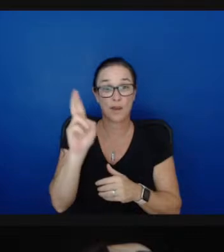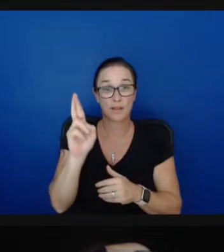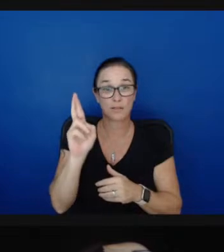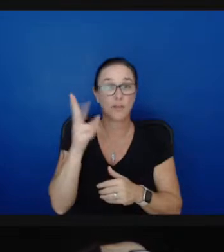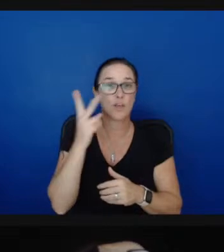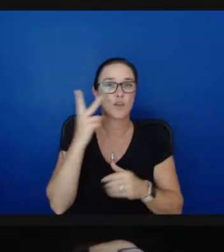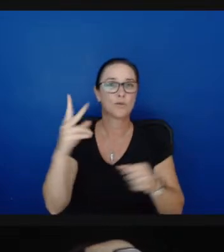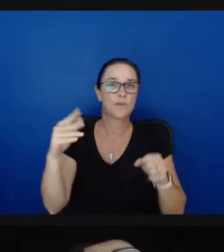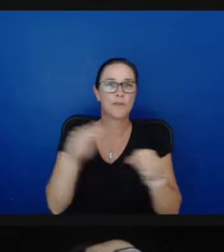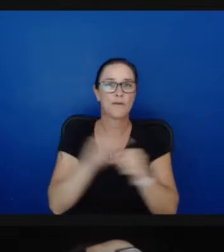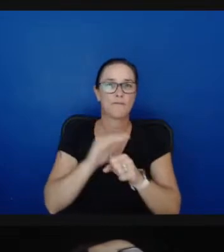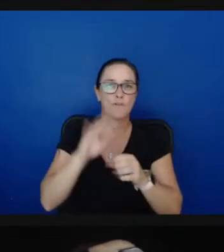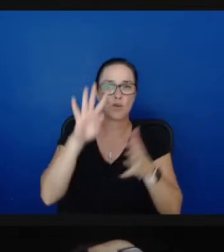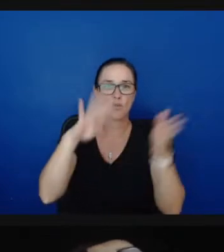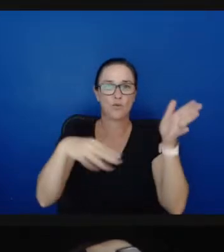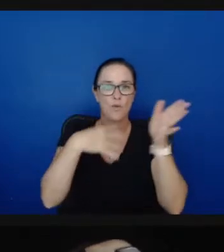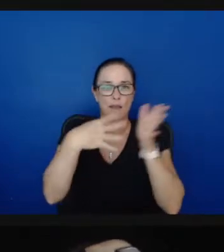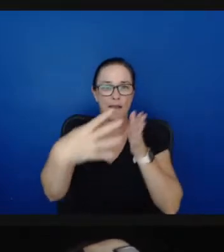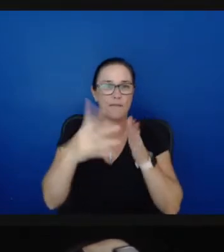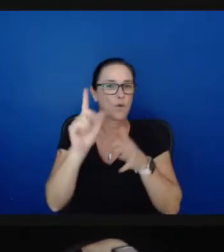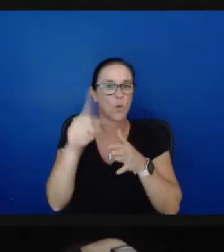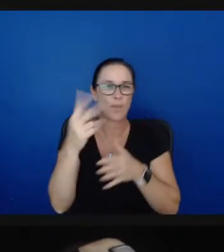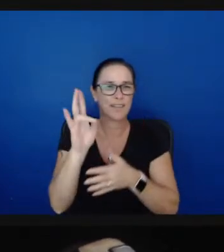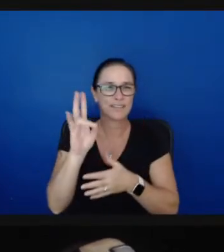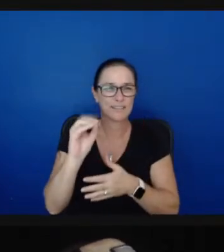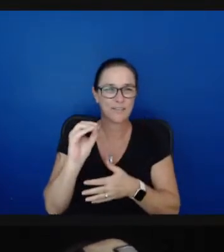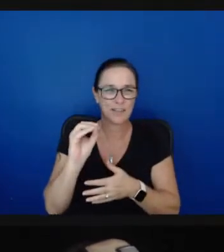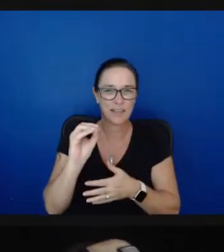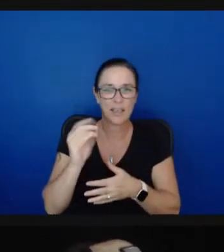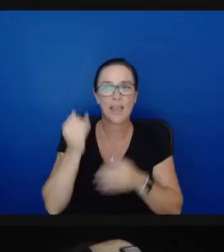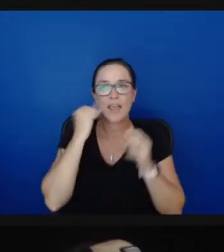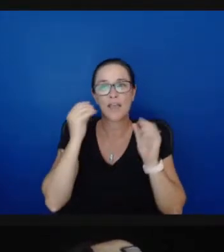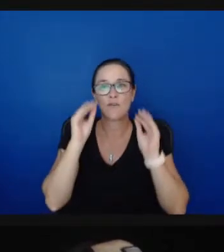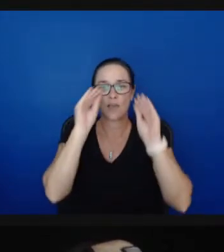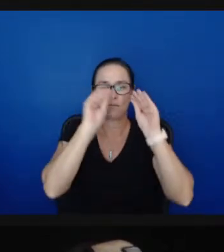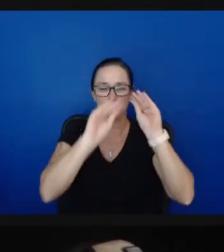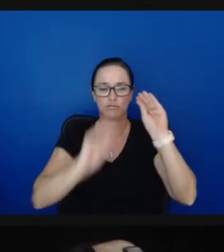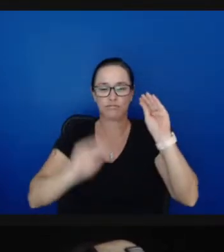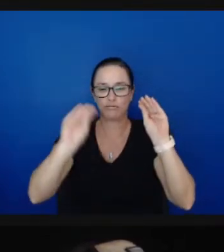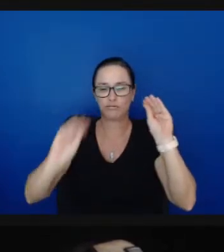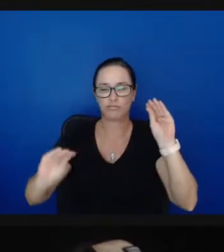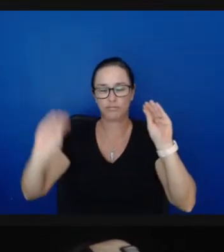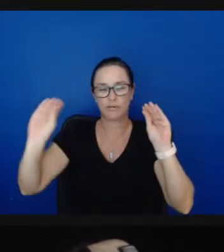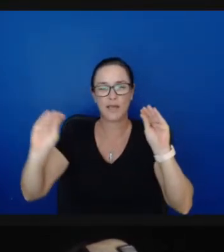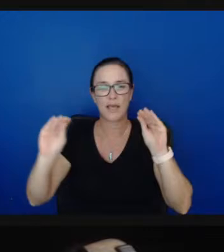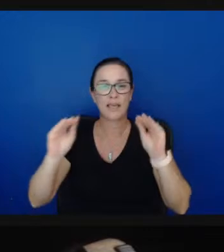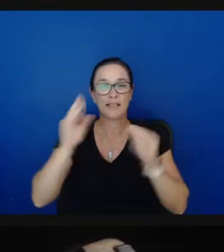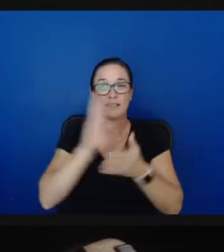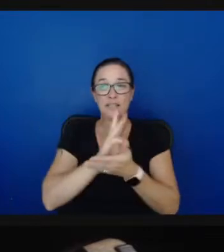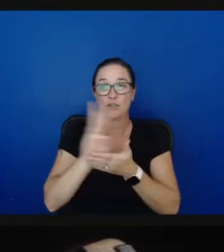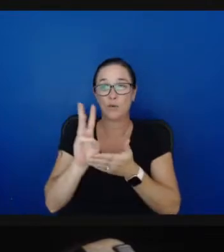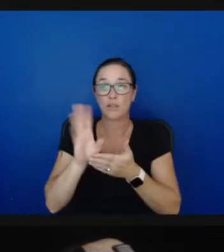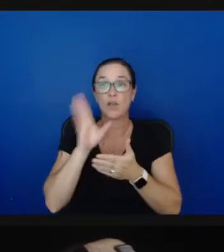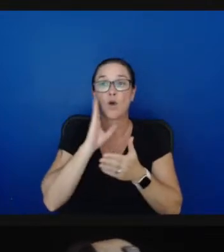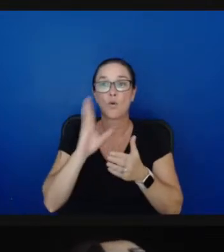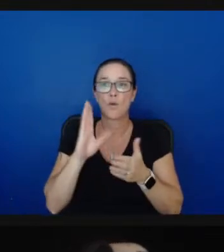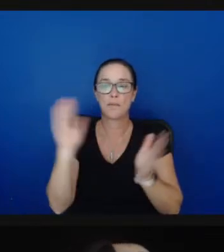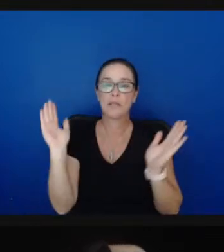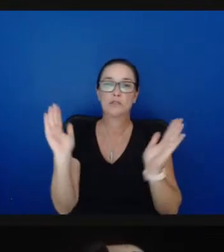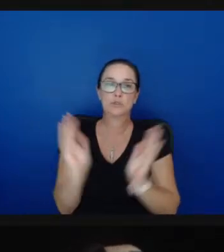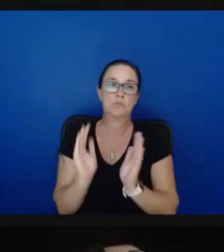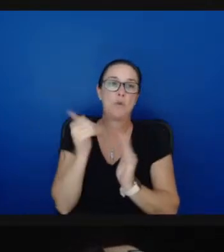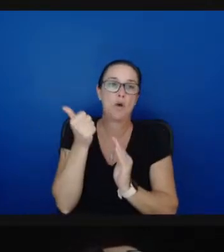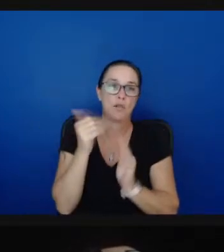entire plot is only 70. So if we could plot all the last 6 weeks, this would appear a much smaller bump compared to what we've